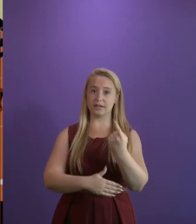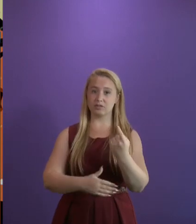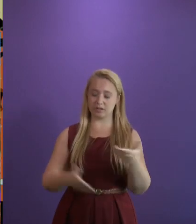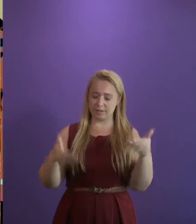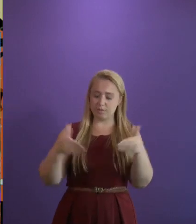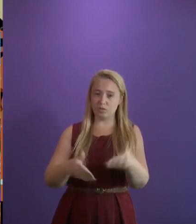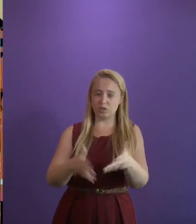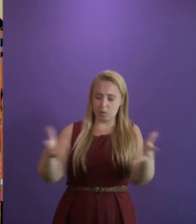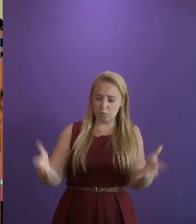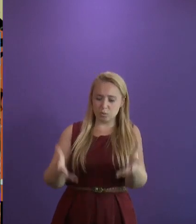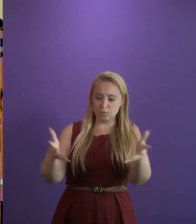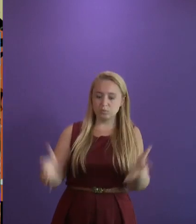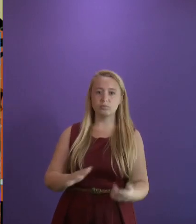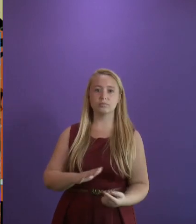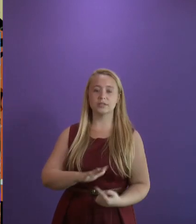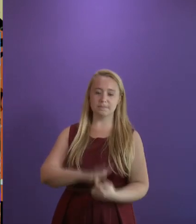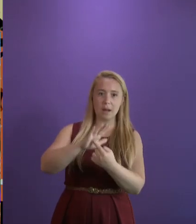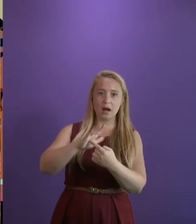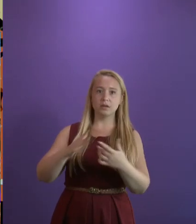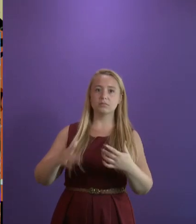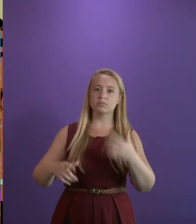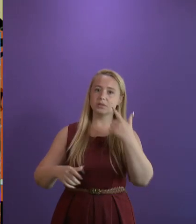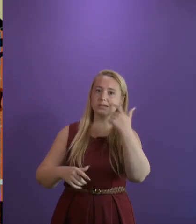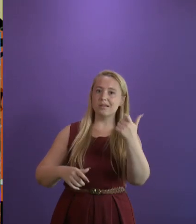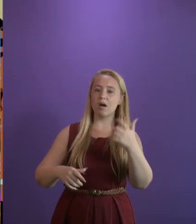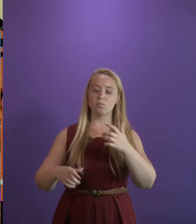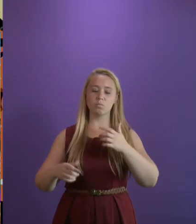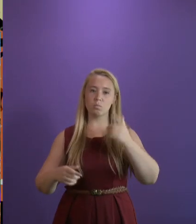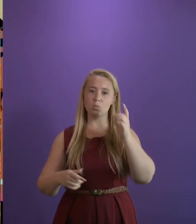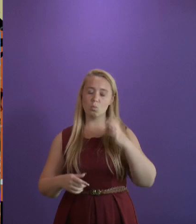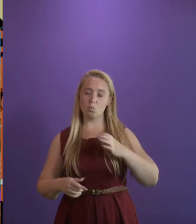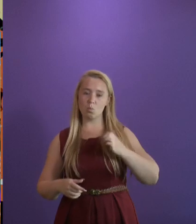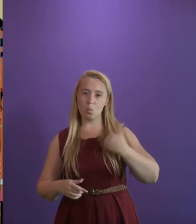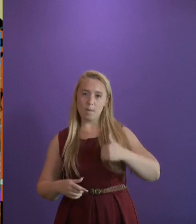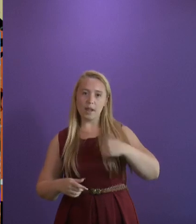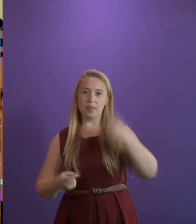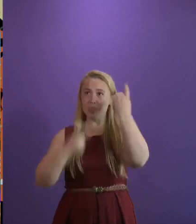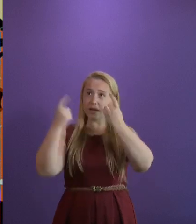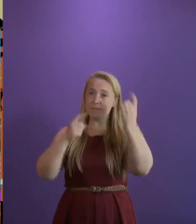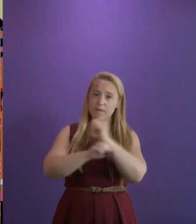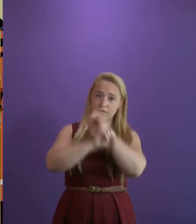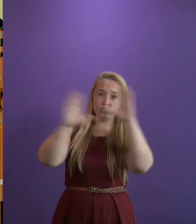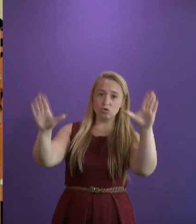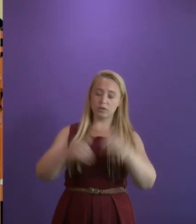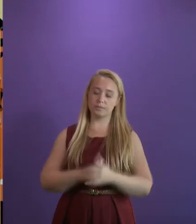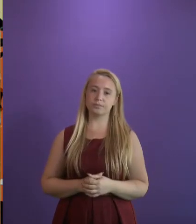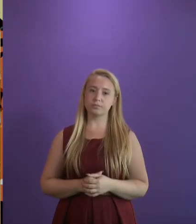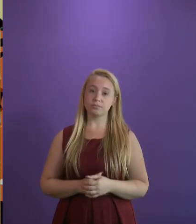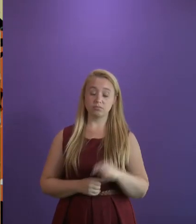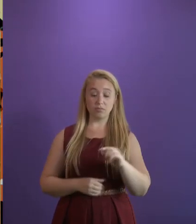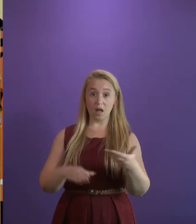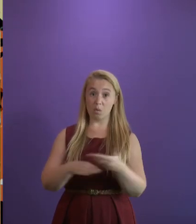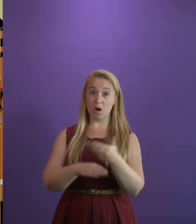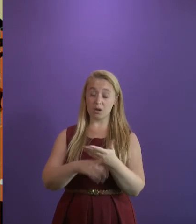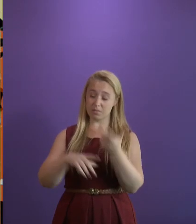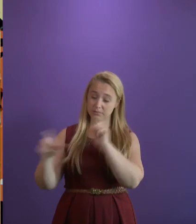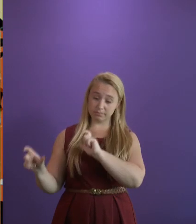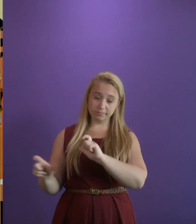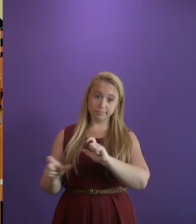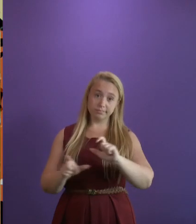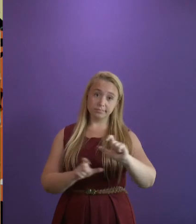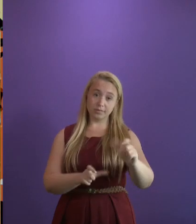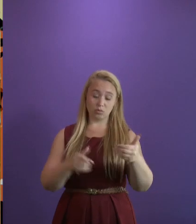women as they were deciding what their hopes and dreams were for the future. That work has continued into the current session